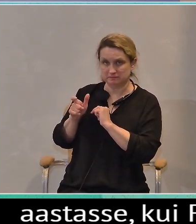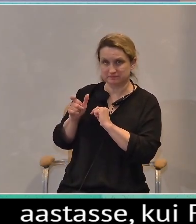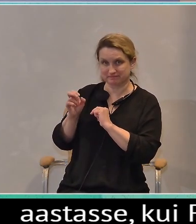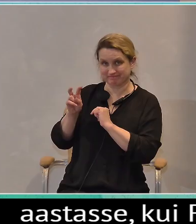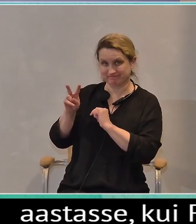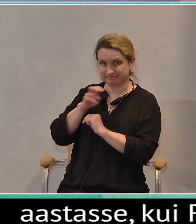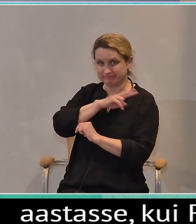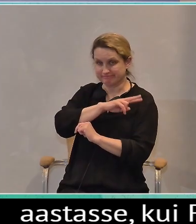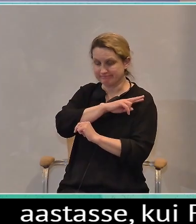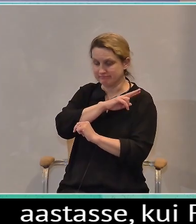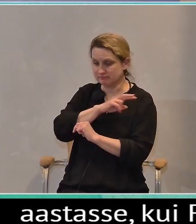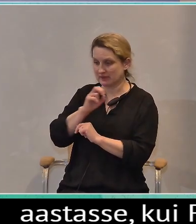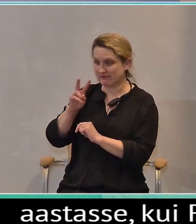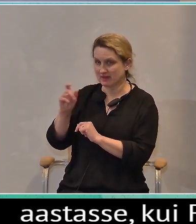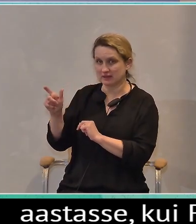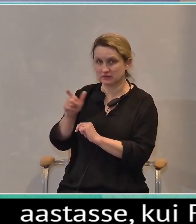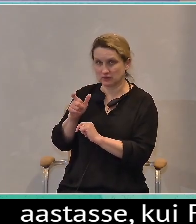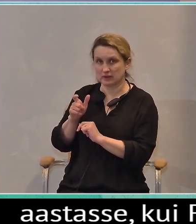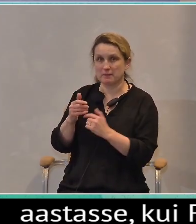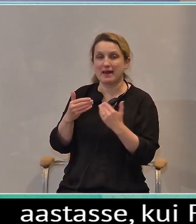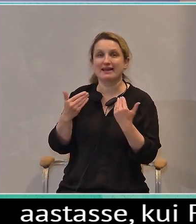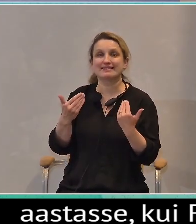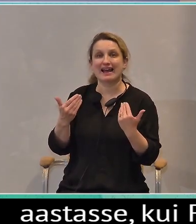and Eve, you told me